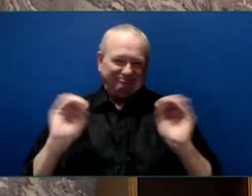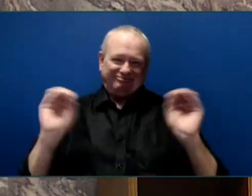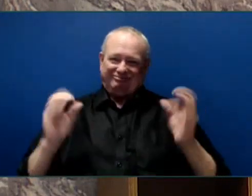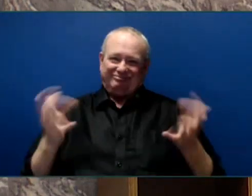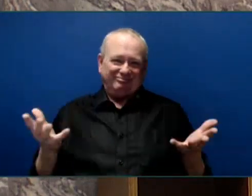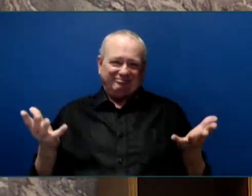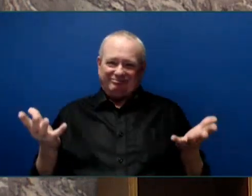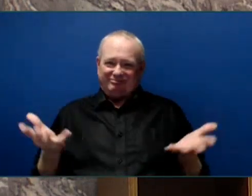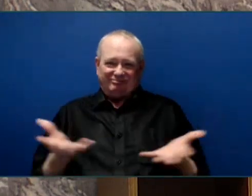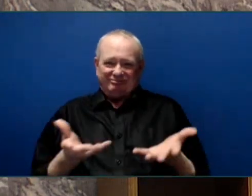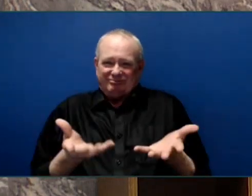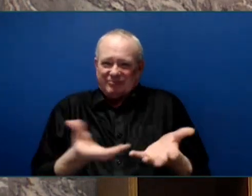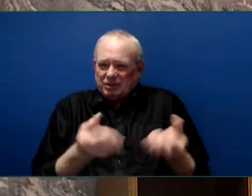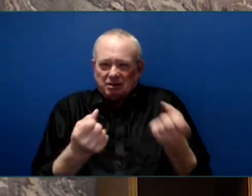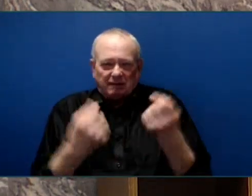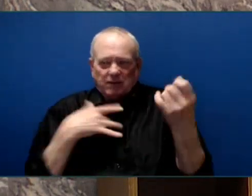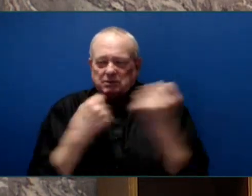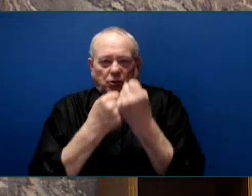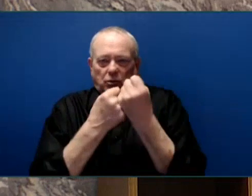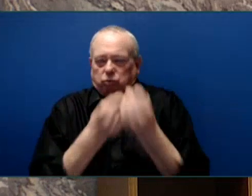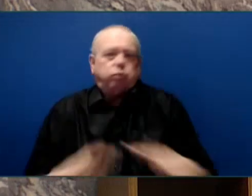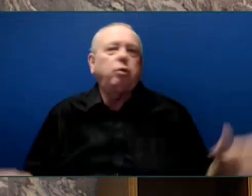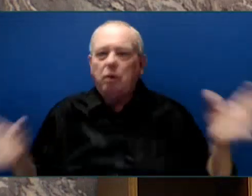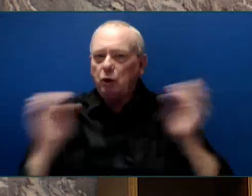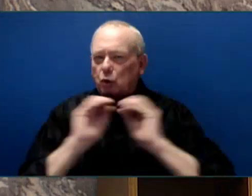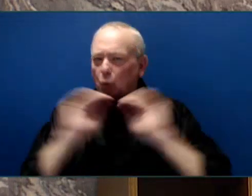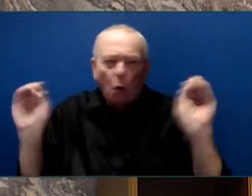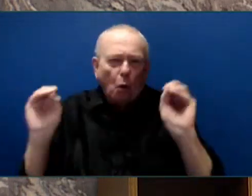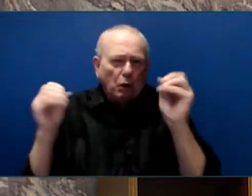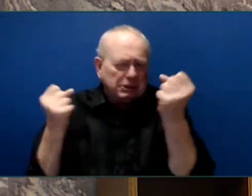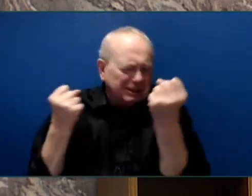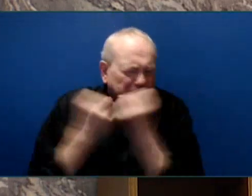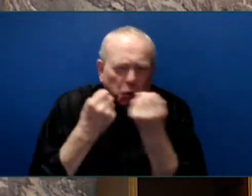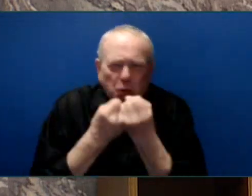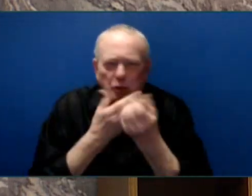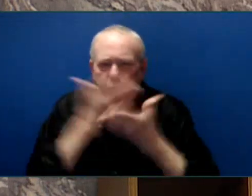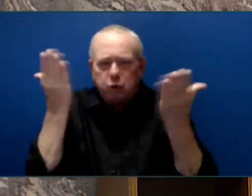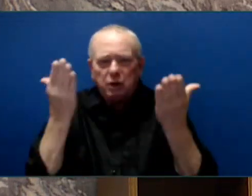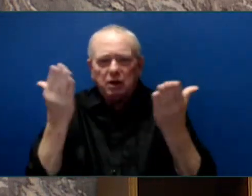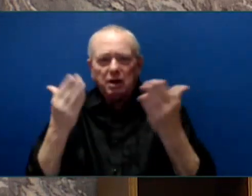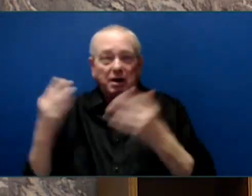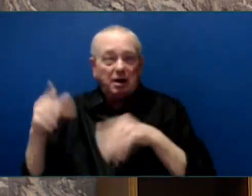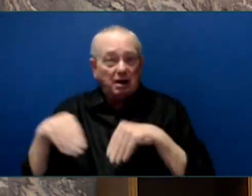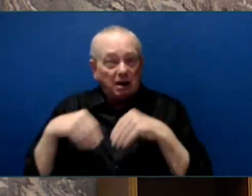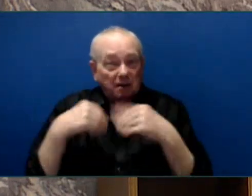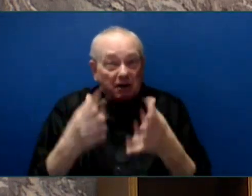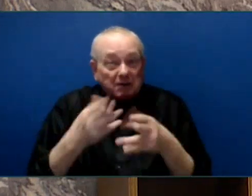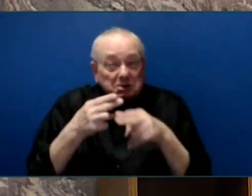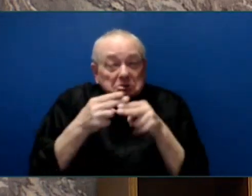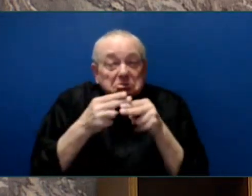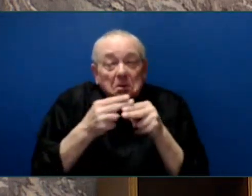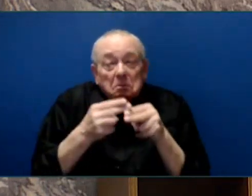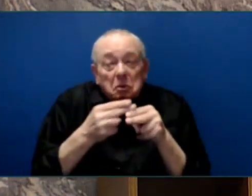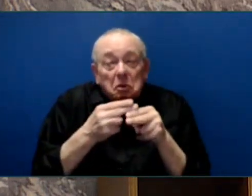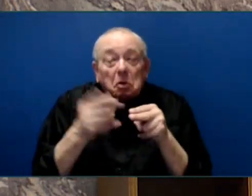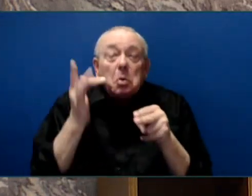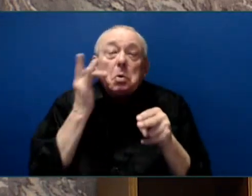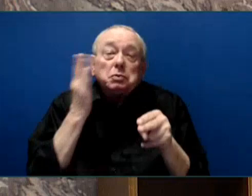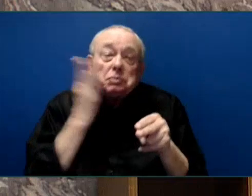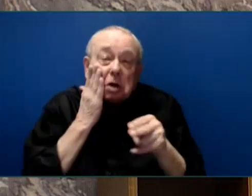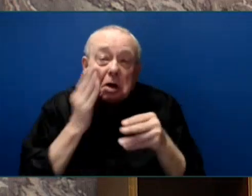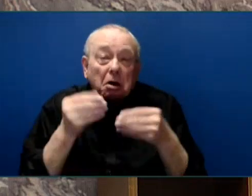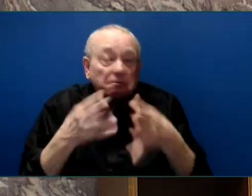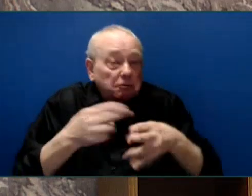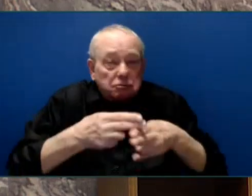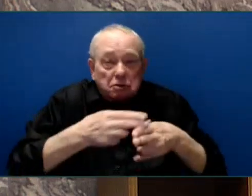have been, in many cases, have been kicked out of the hotel, which was a very, very temporary solution, only intended to support